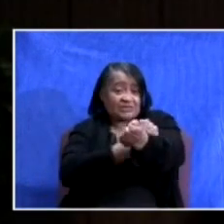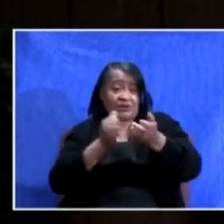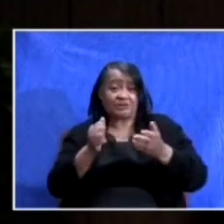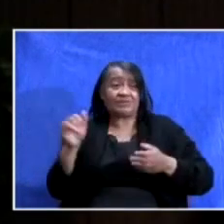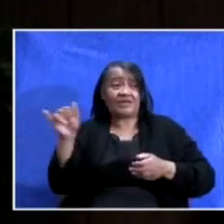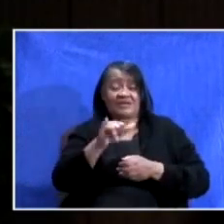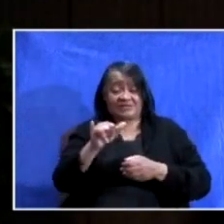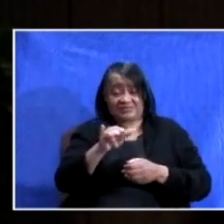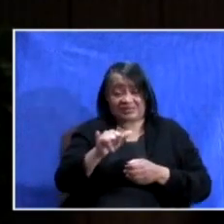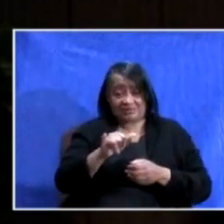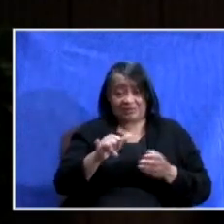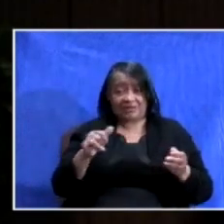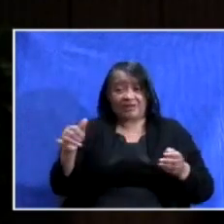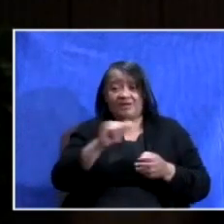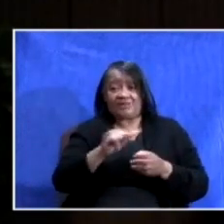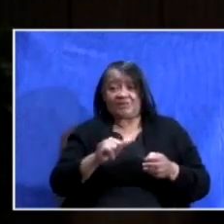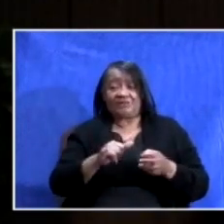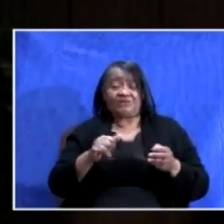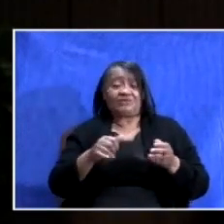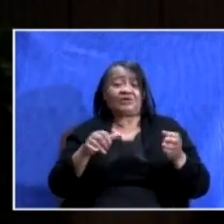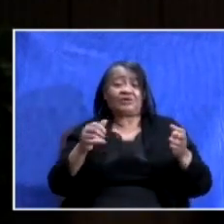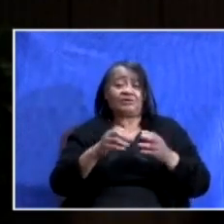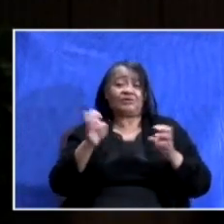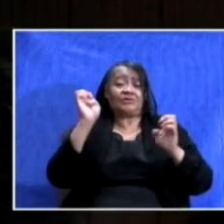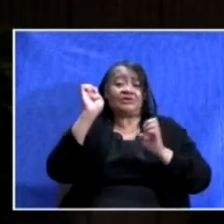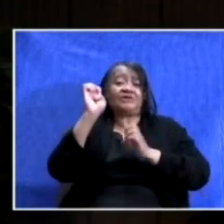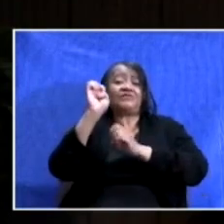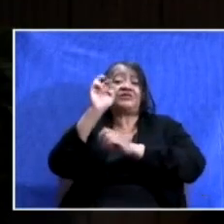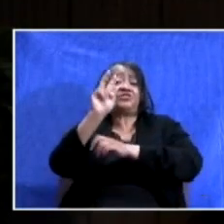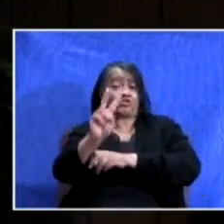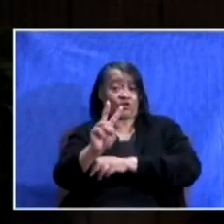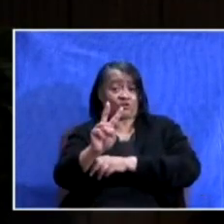That's white conservative evangelical